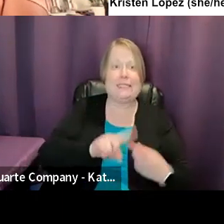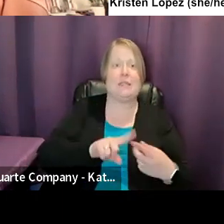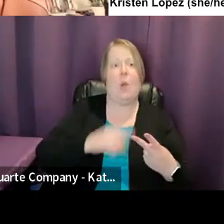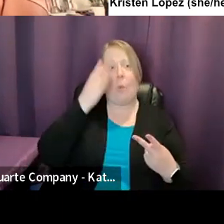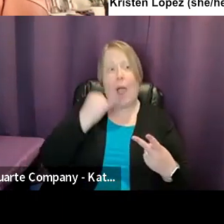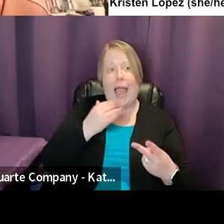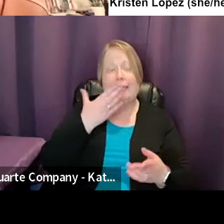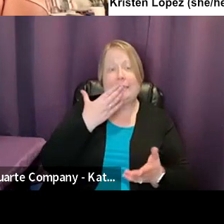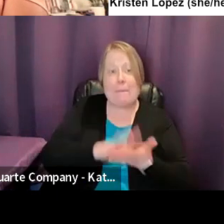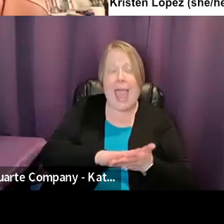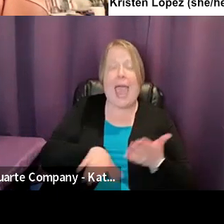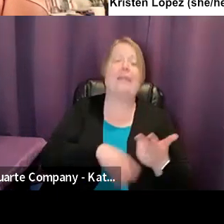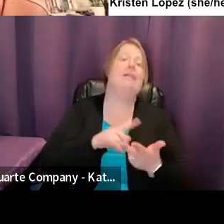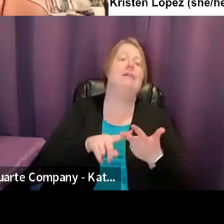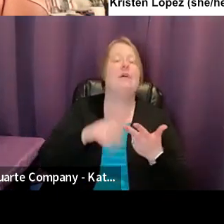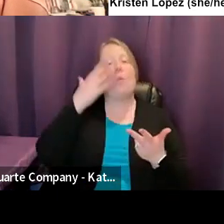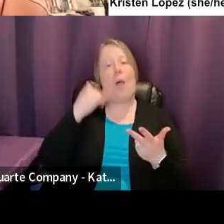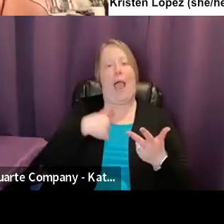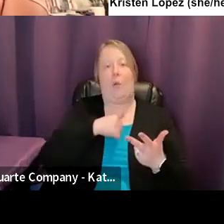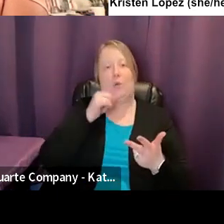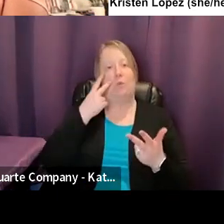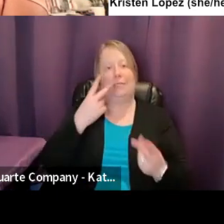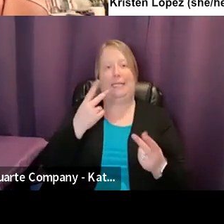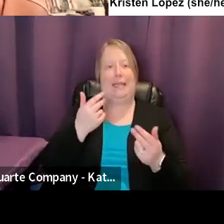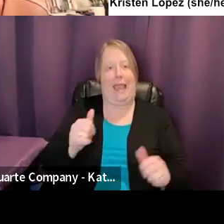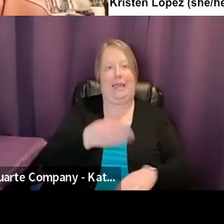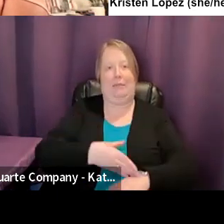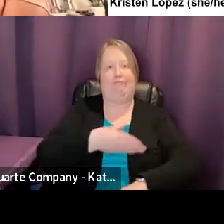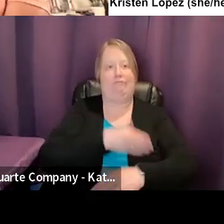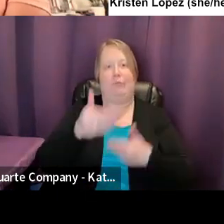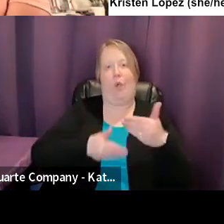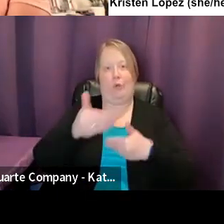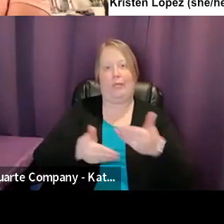bad, and why we're not seeing progress. So.